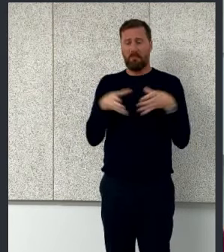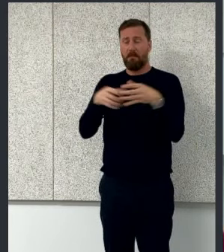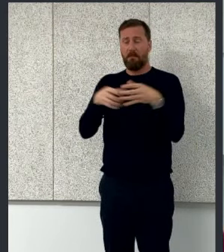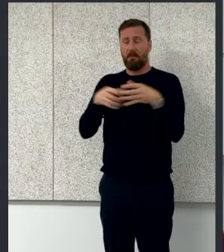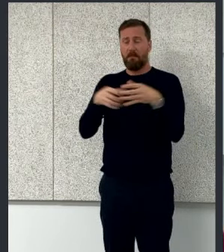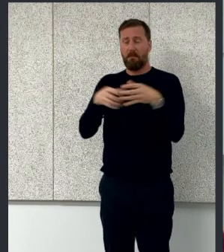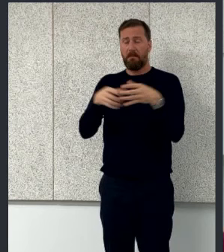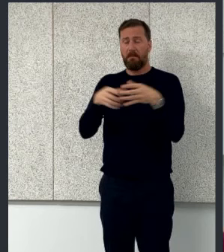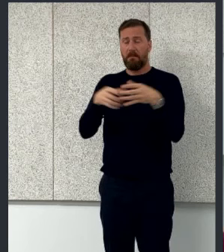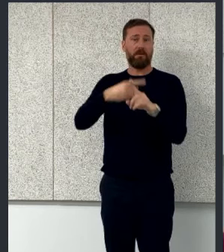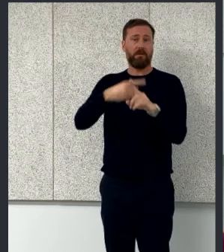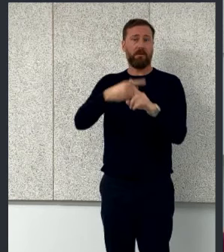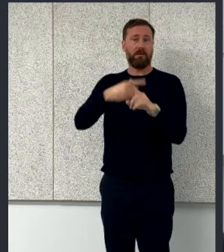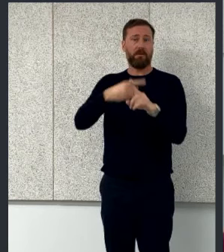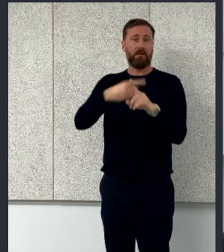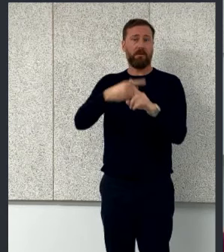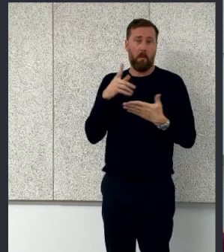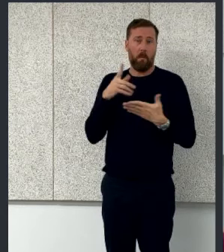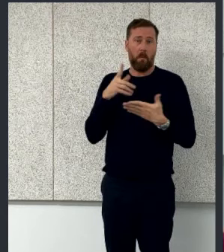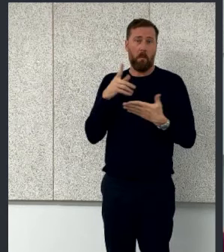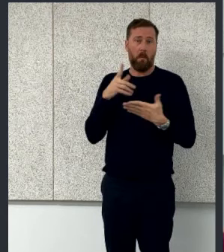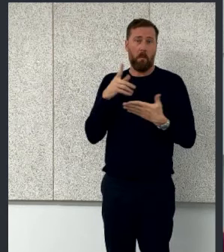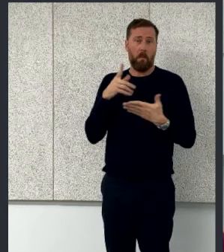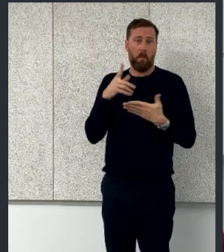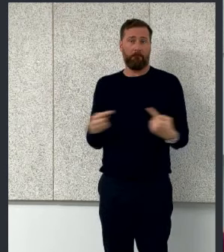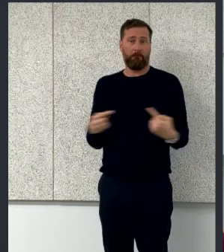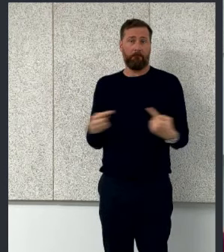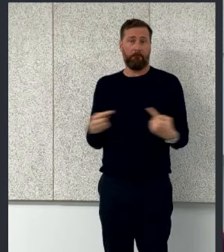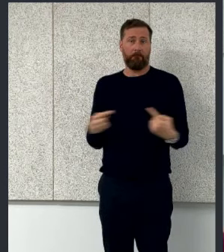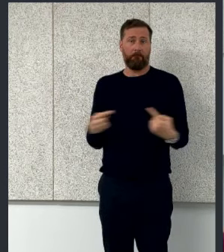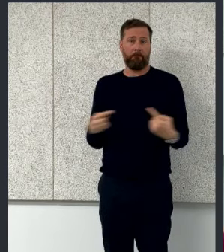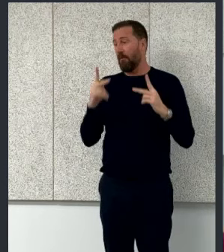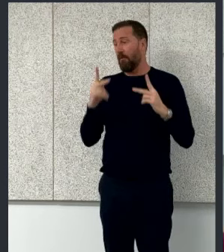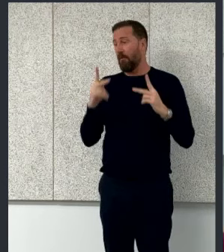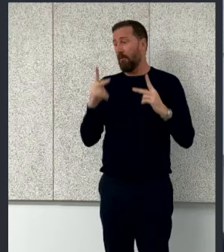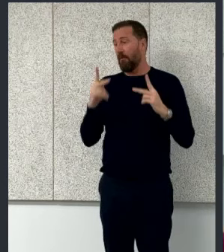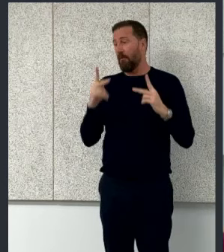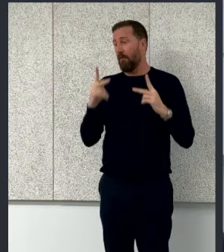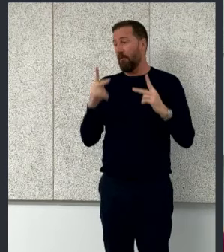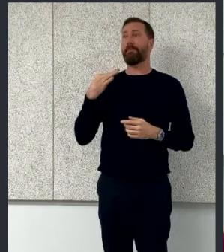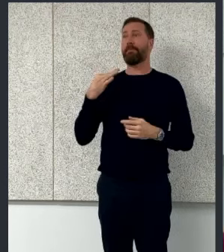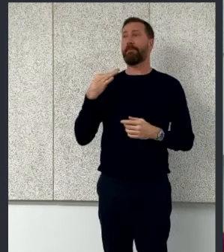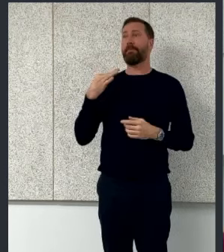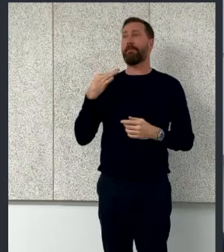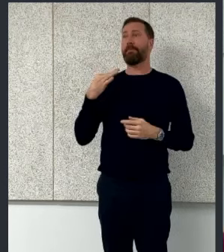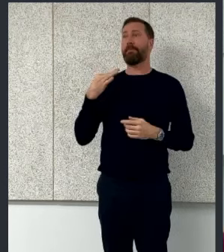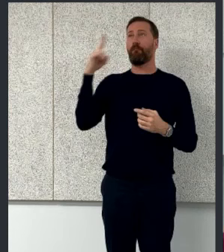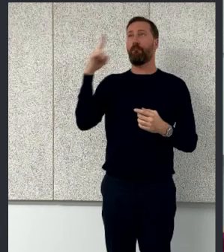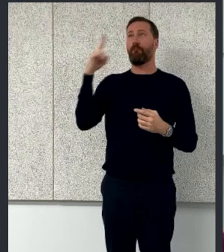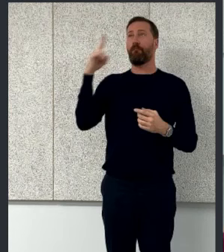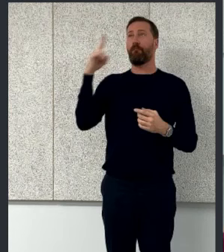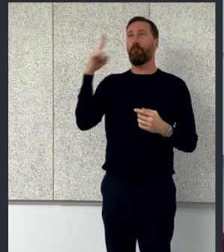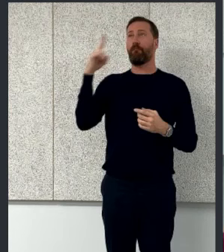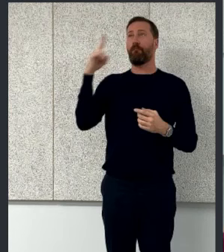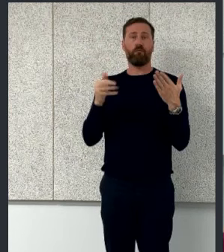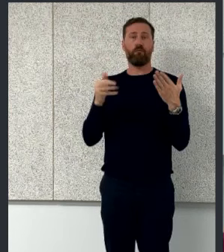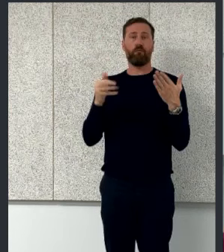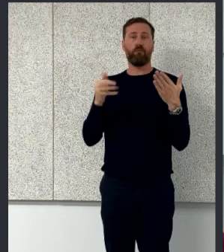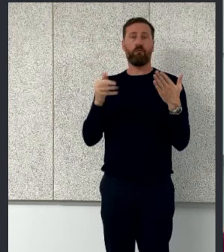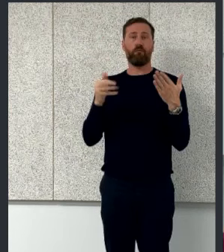points for folks applying for grants, for arts grants, whether they be individuals or organizations applying for New York